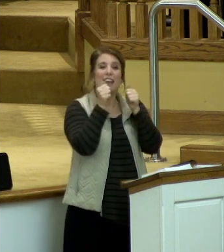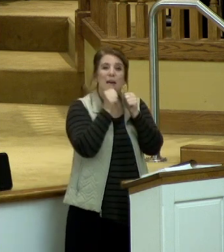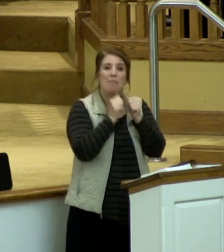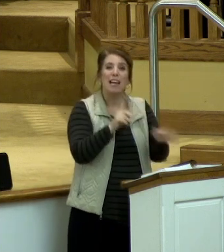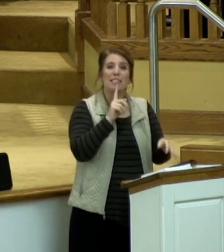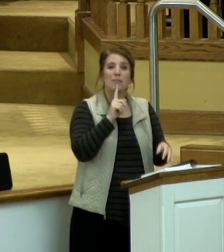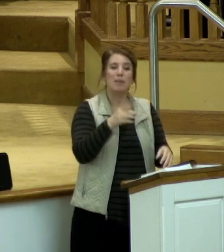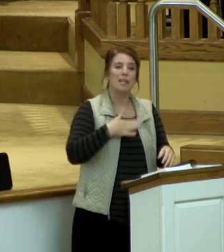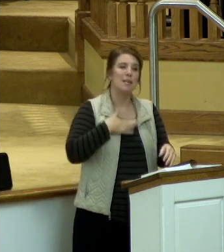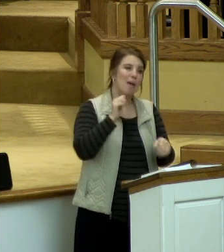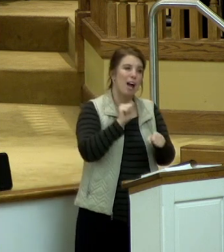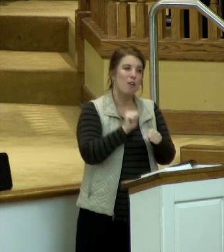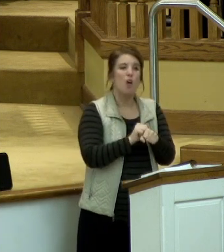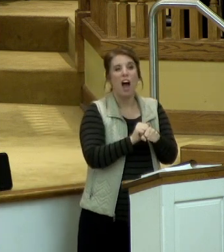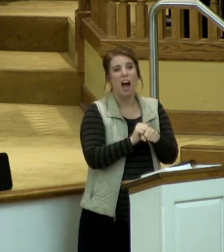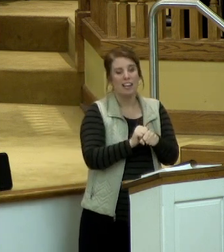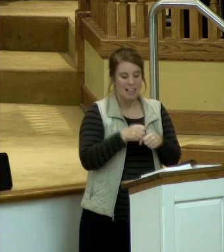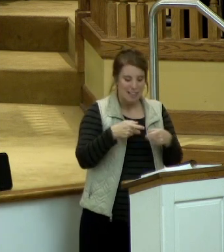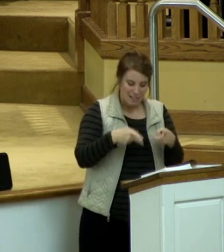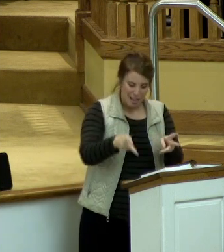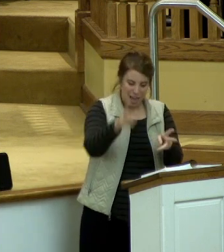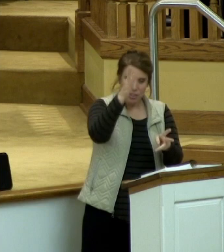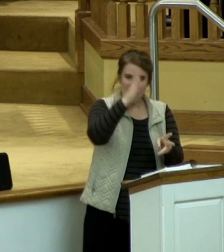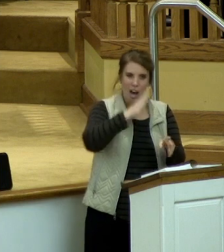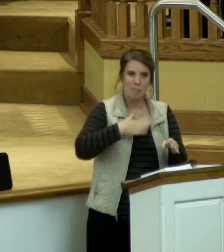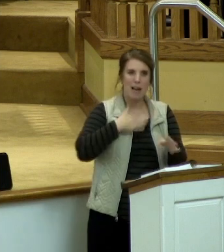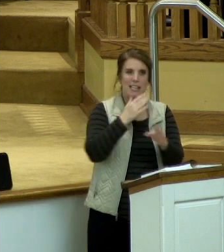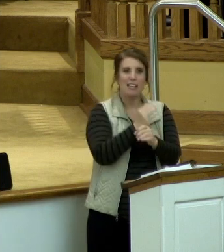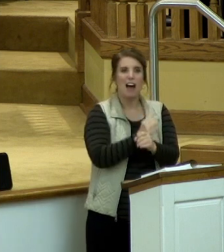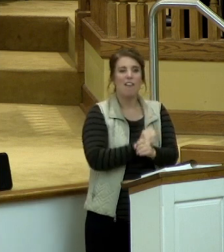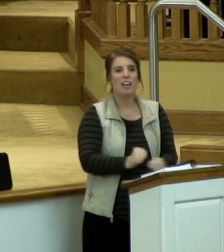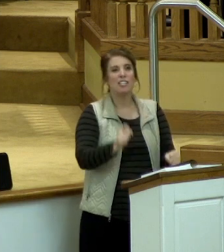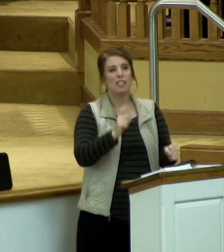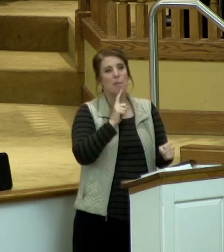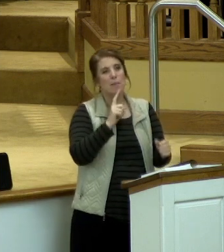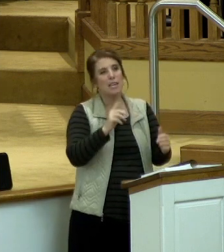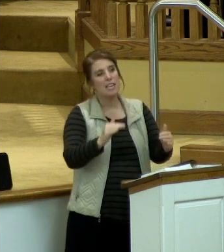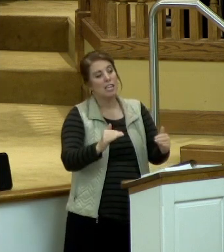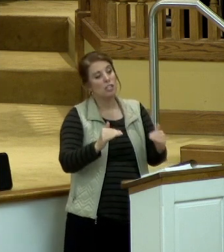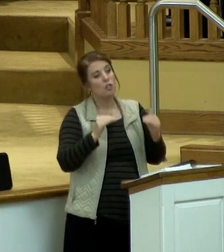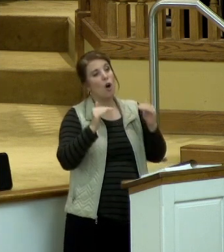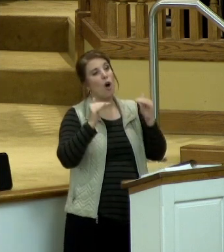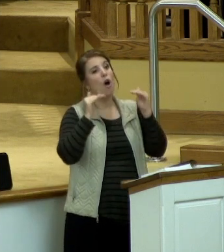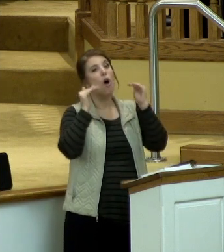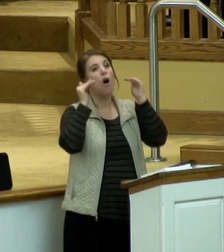liveth, and blessed be the rock, and let the God of my salvation be